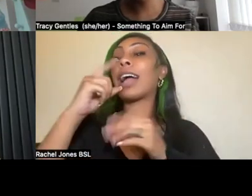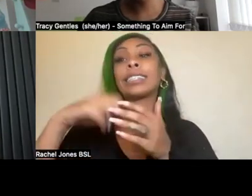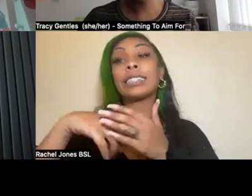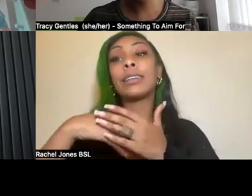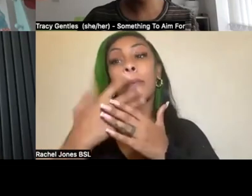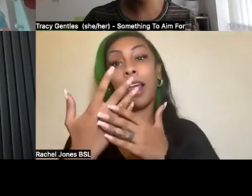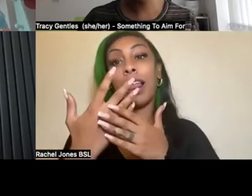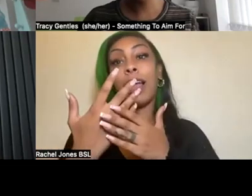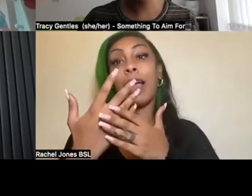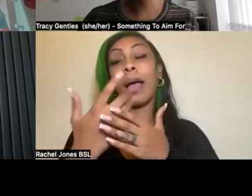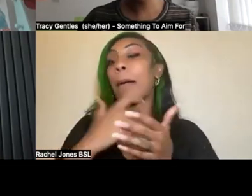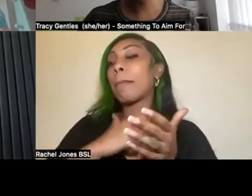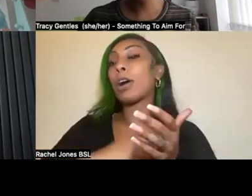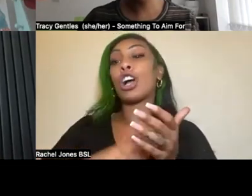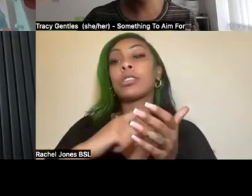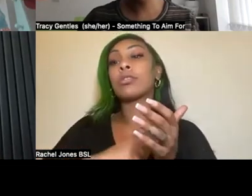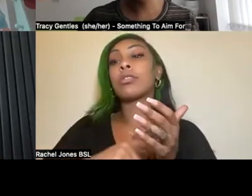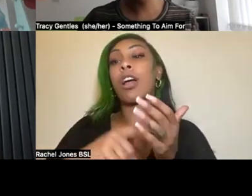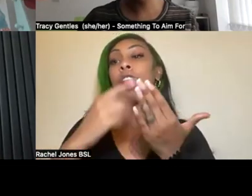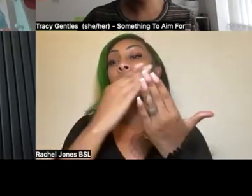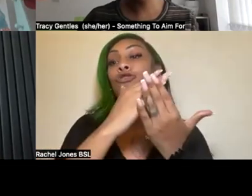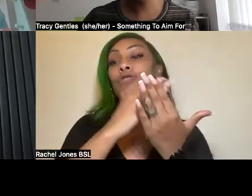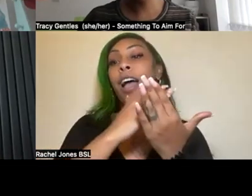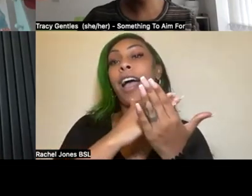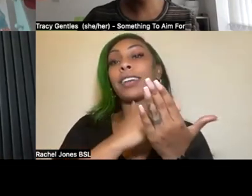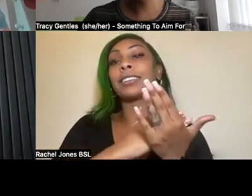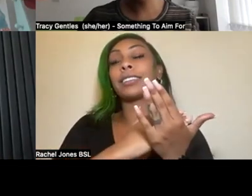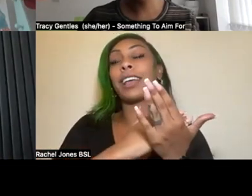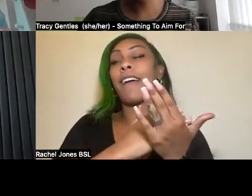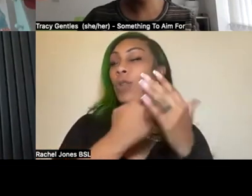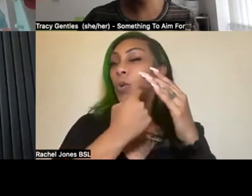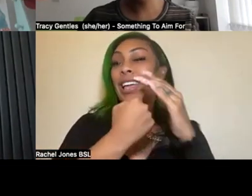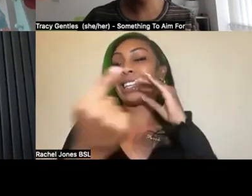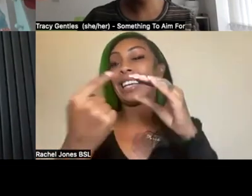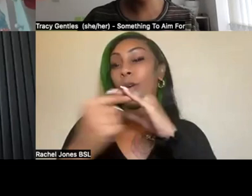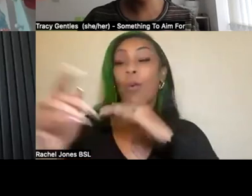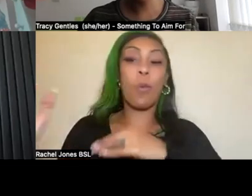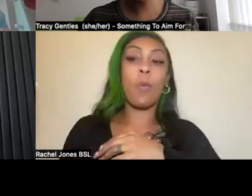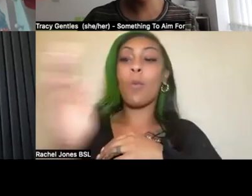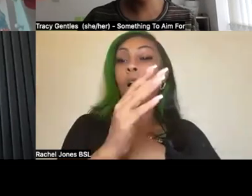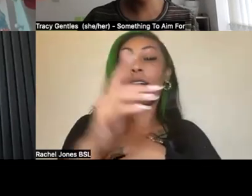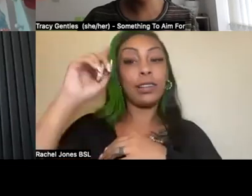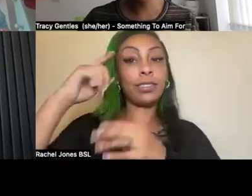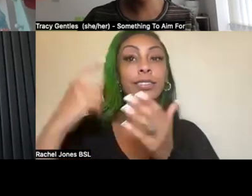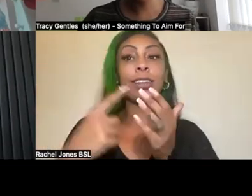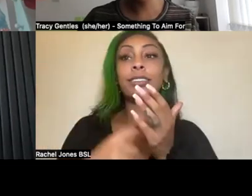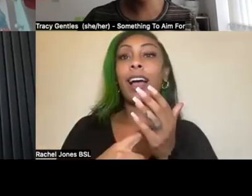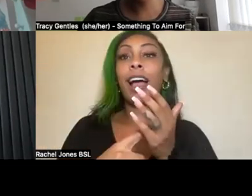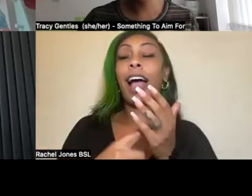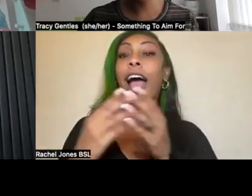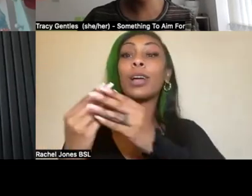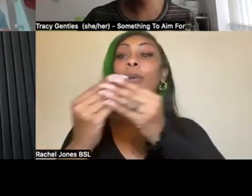for everyone. I'm sure that's something we'll end up doing. Of course, we need to decide this together, but my sense is we'll